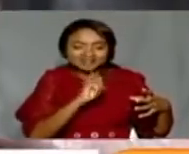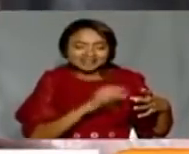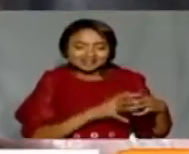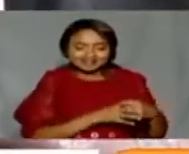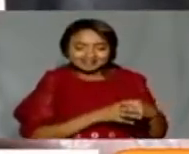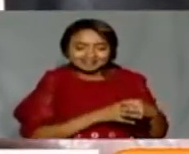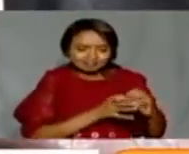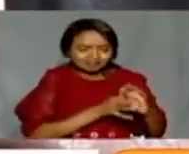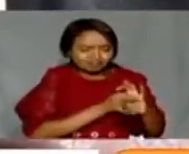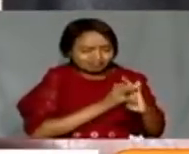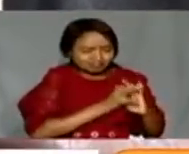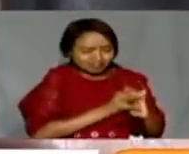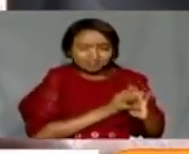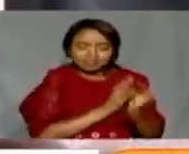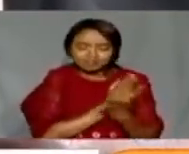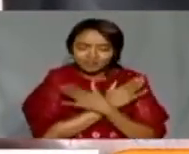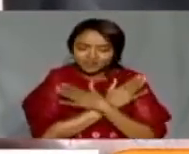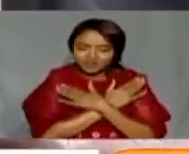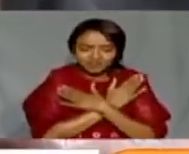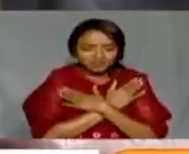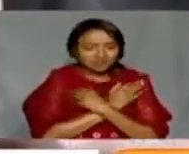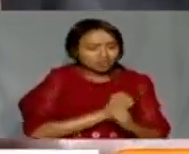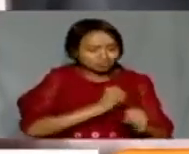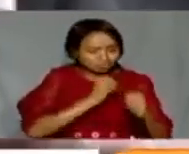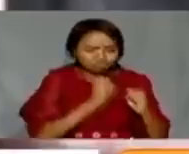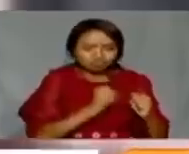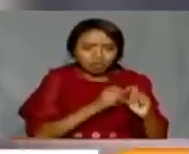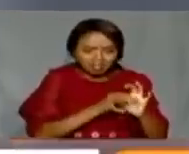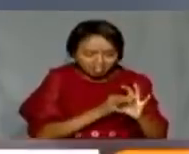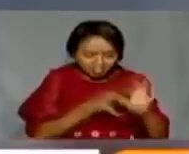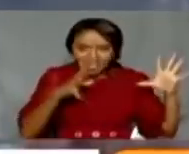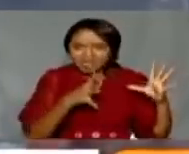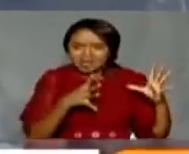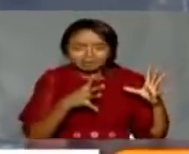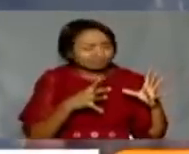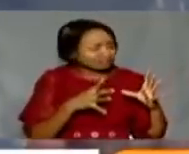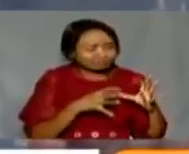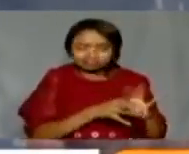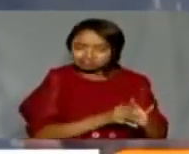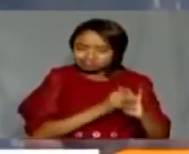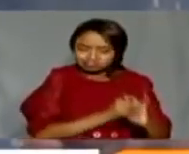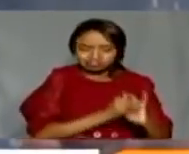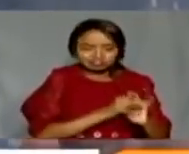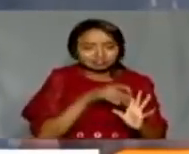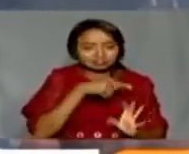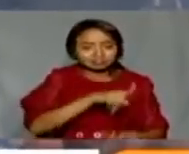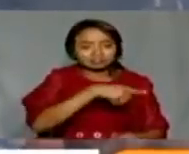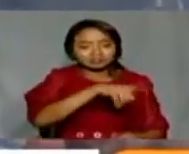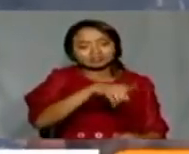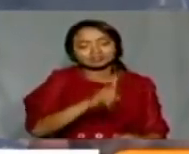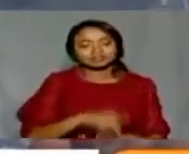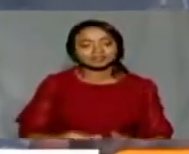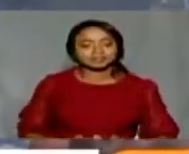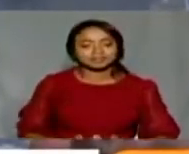Their bond of friendship was strong, not easily broken, even by death. Dorcas Wangira, Citizen TV, your story.